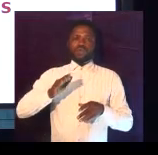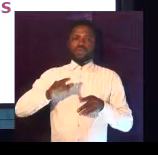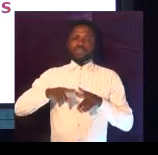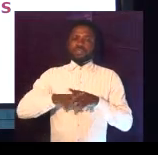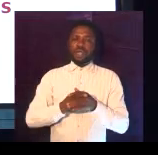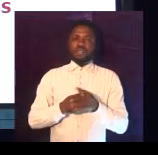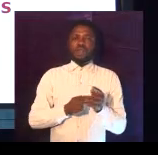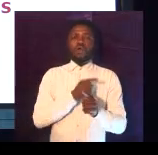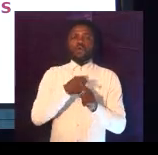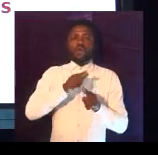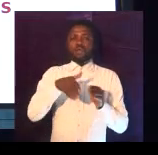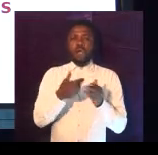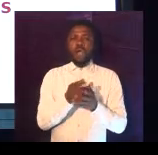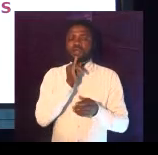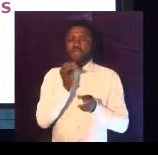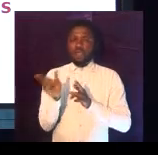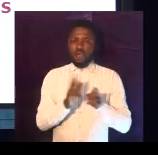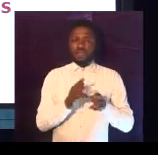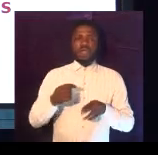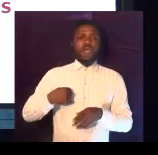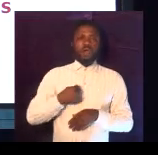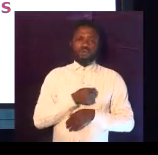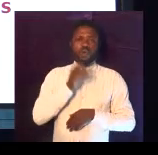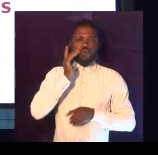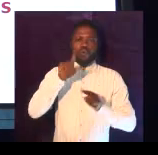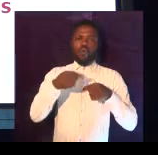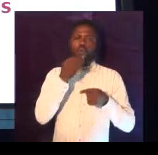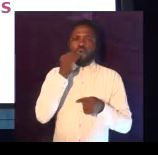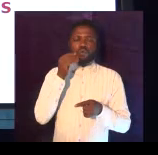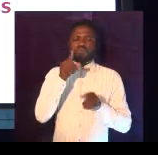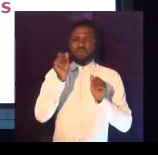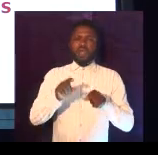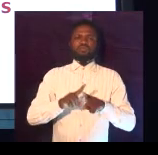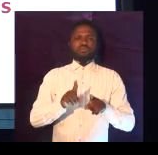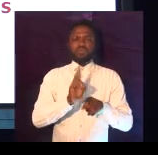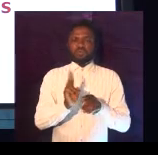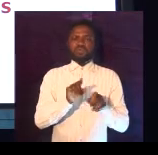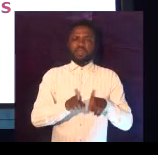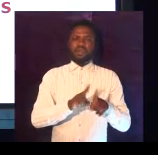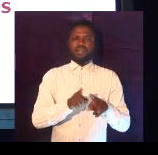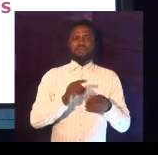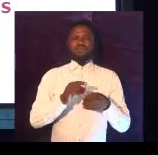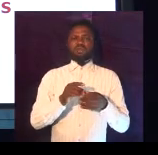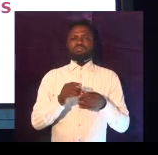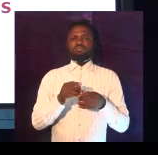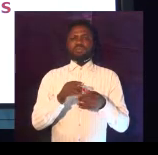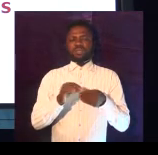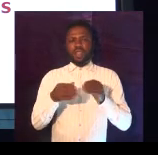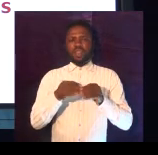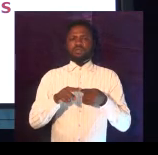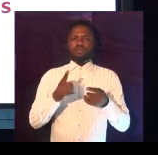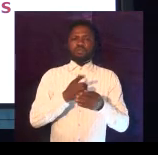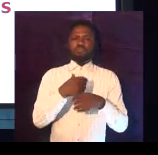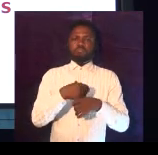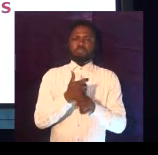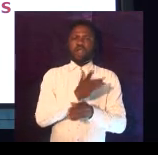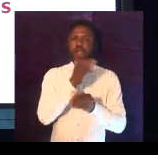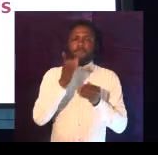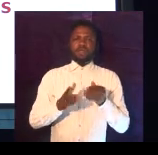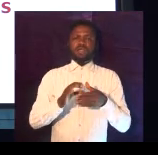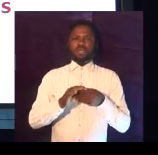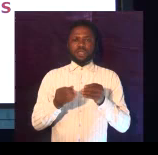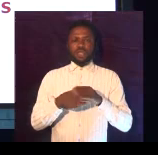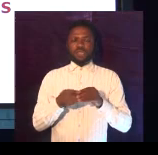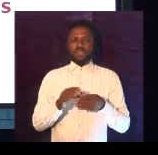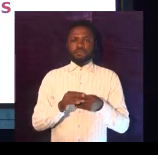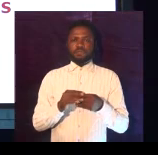ready, we will go home. You can use different phrases or sentences to complete, to make a